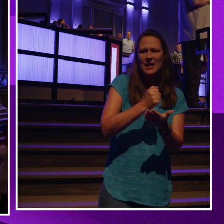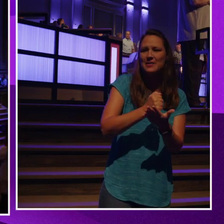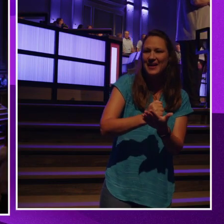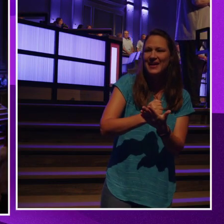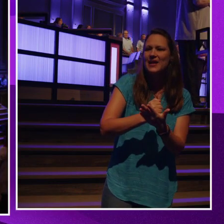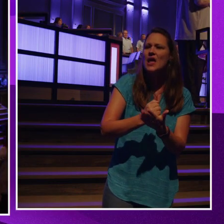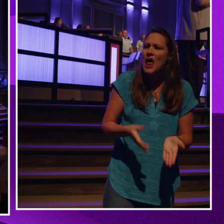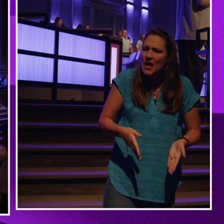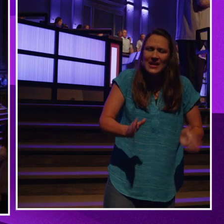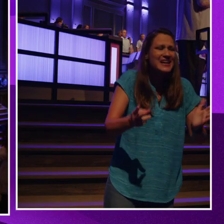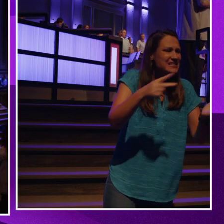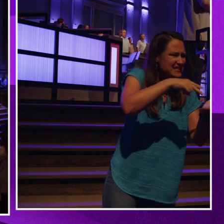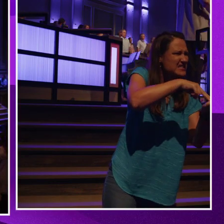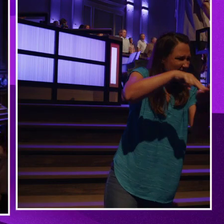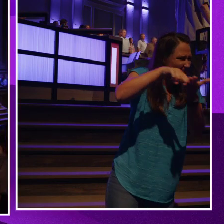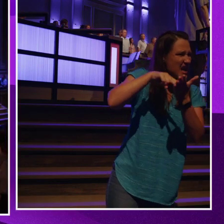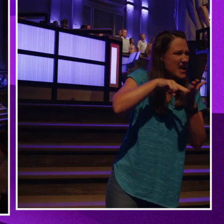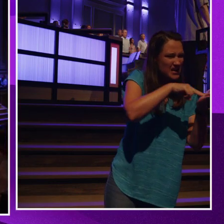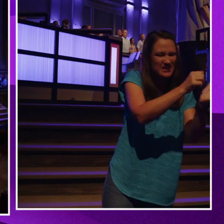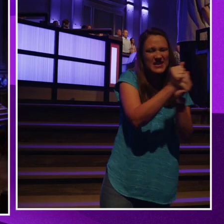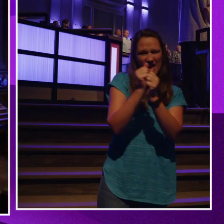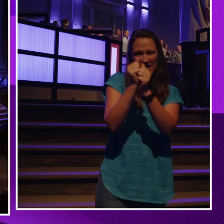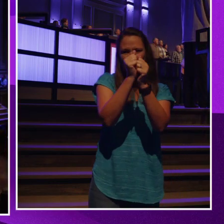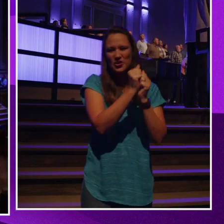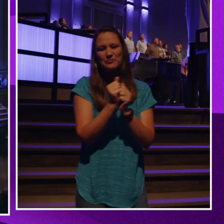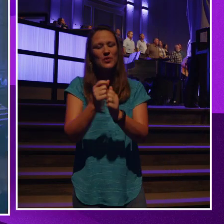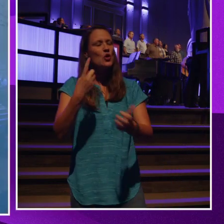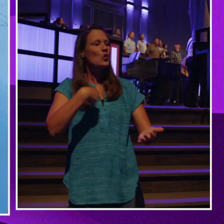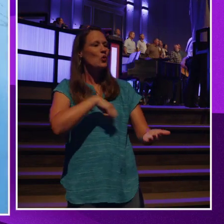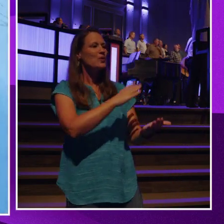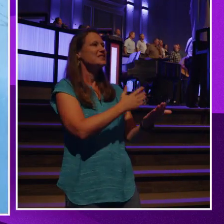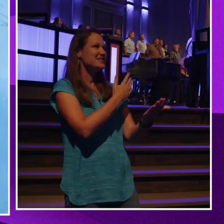Let's stand together this morning, church, as we sing together.